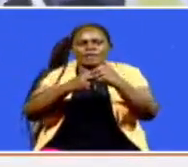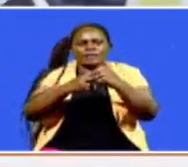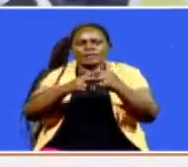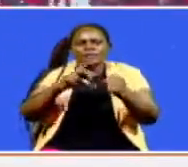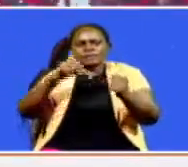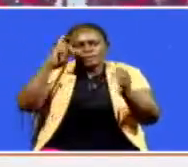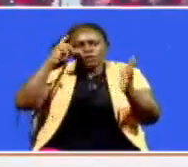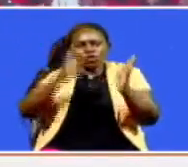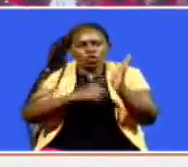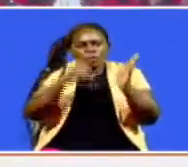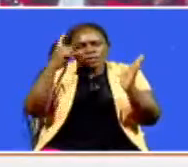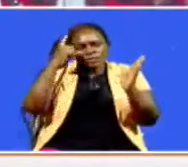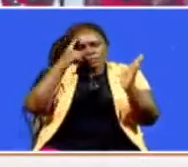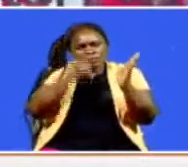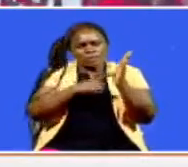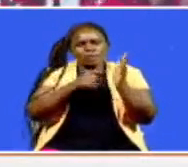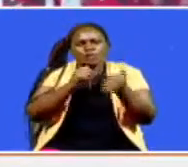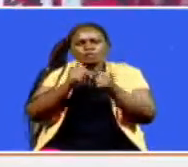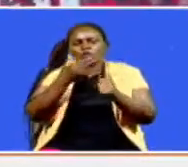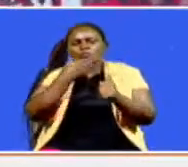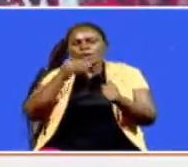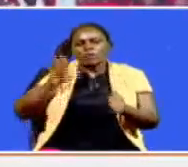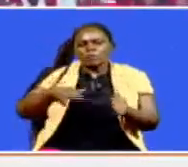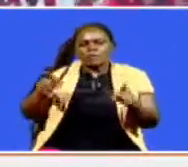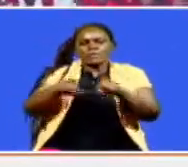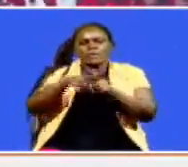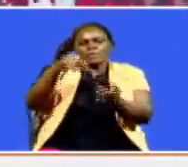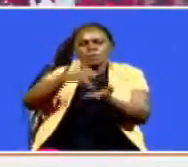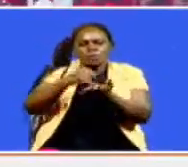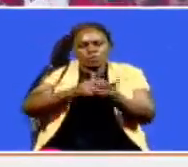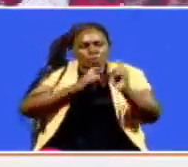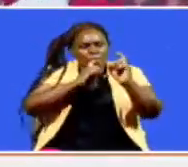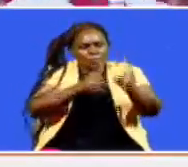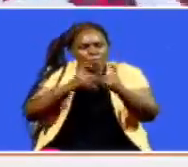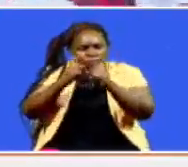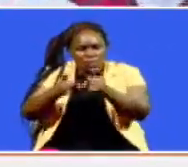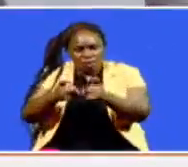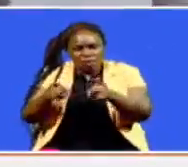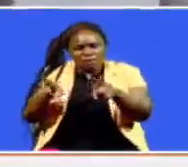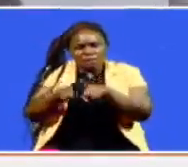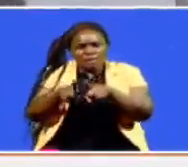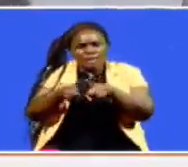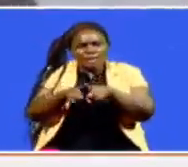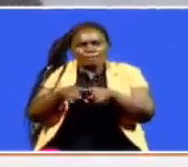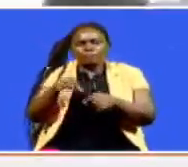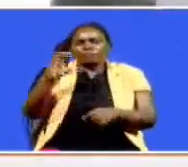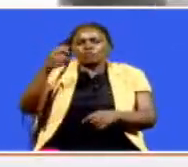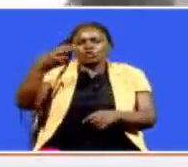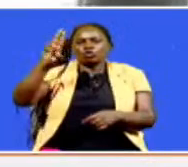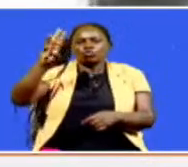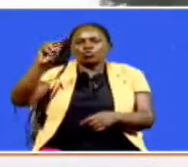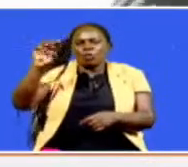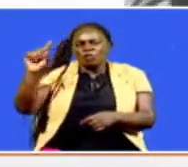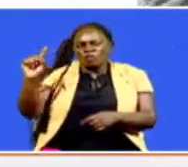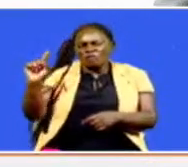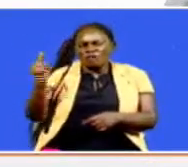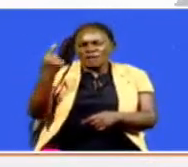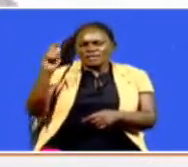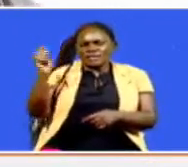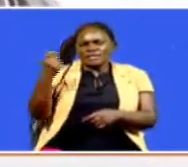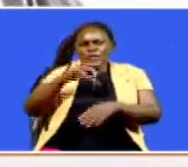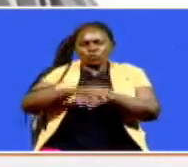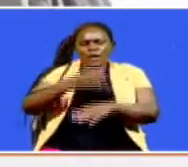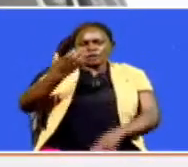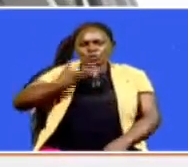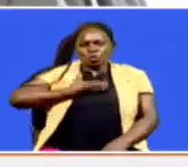being feted. Sportsmen and women are among those who were honored, with the late Kiprugut Chumo, who was the first Kenyan to win a